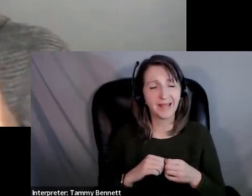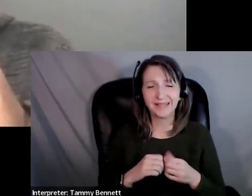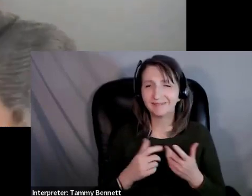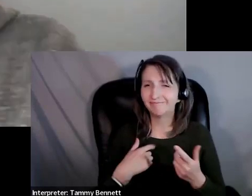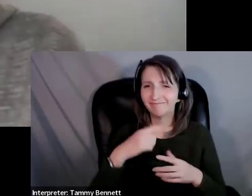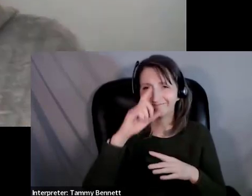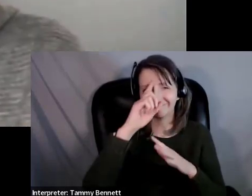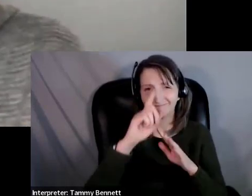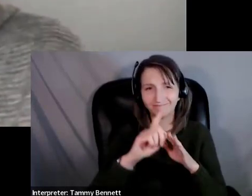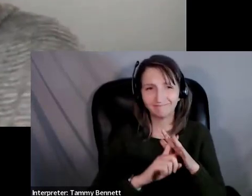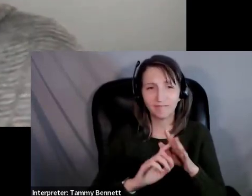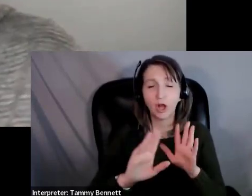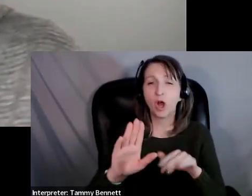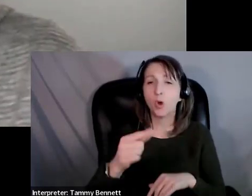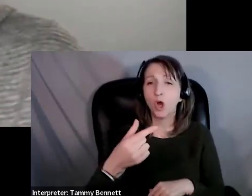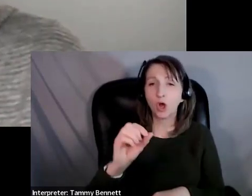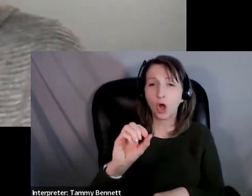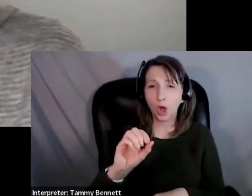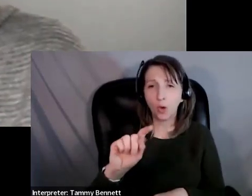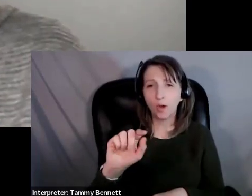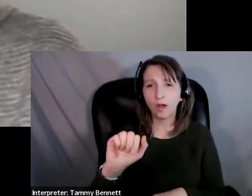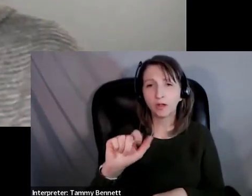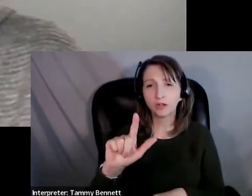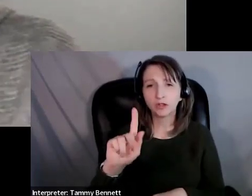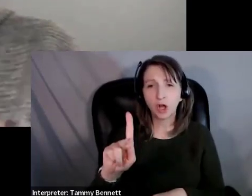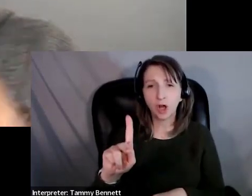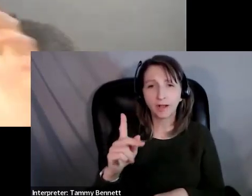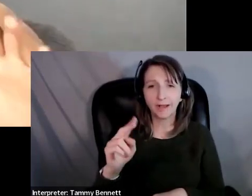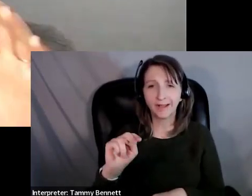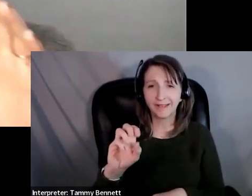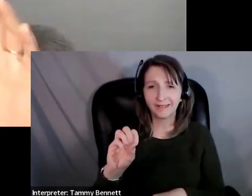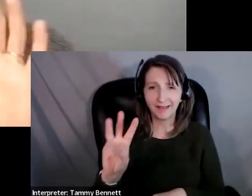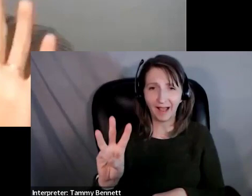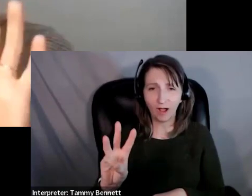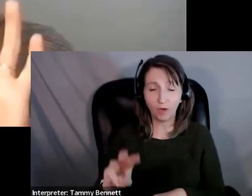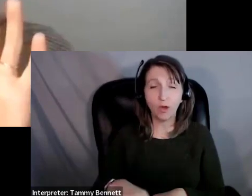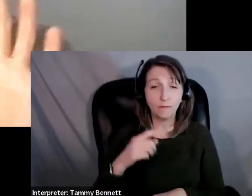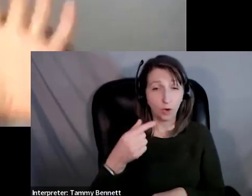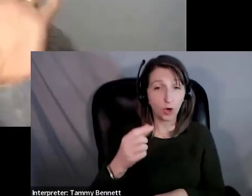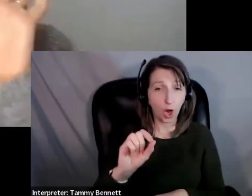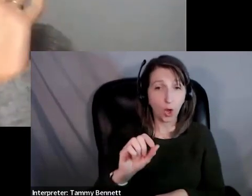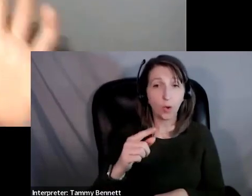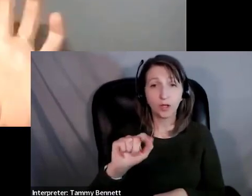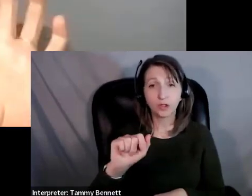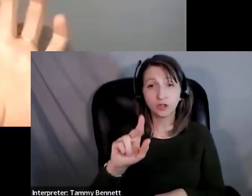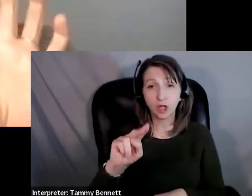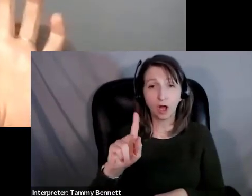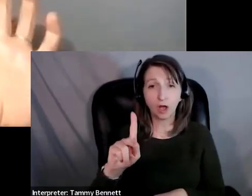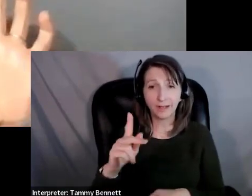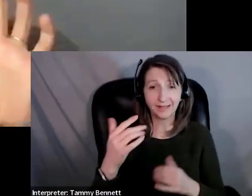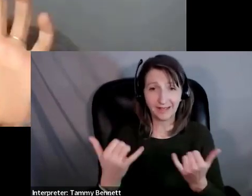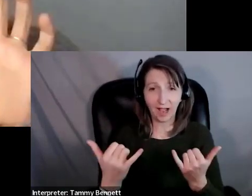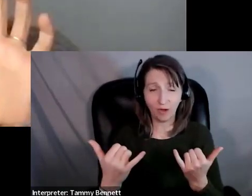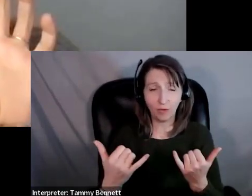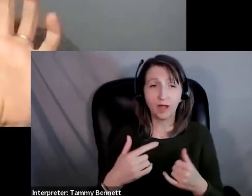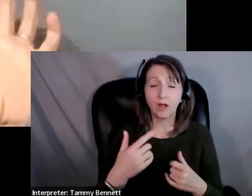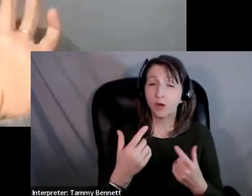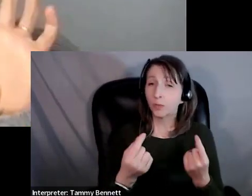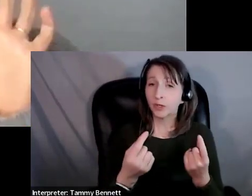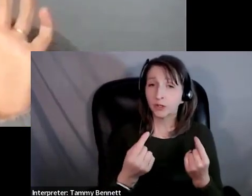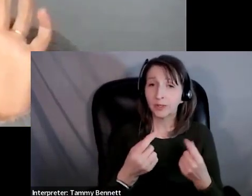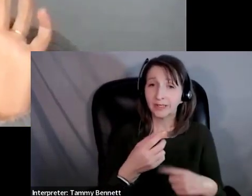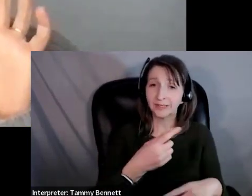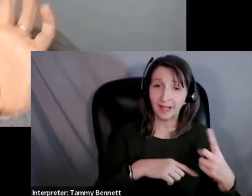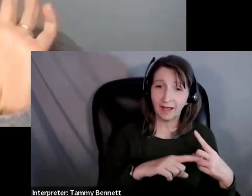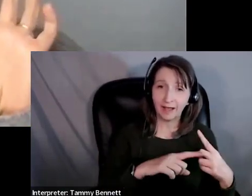me right now. see a go, go talk now has that as well. Um, so you actually for go talk now for some of my students who use it, I will have the sign. I have a picture and I